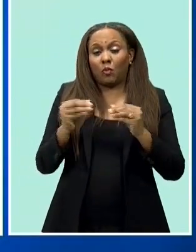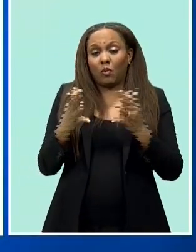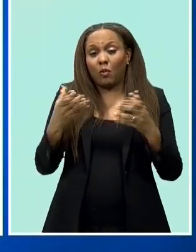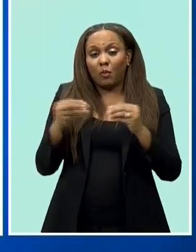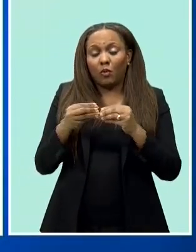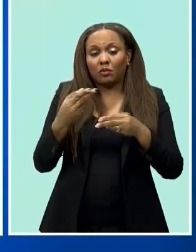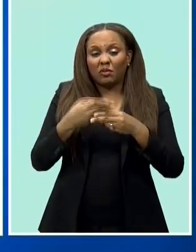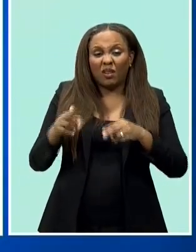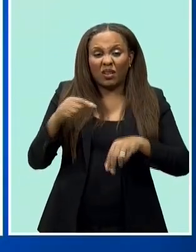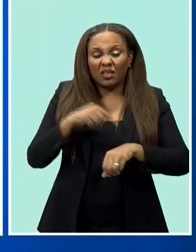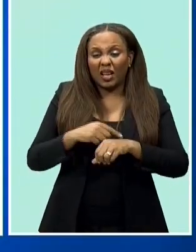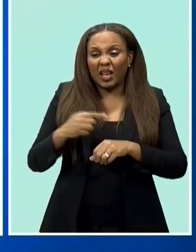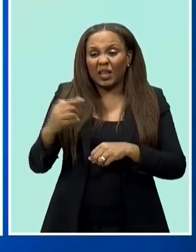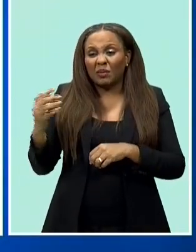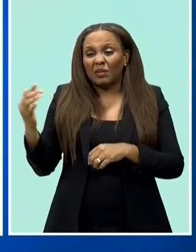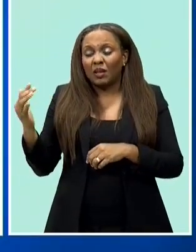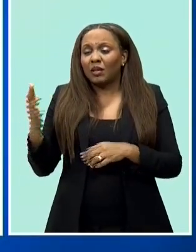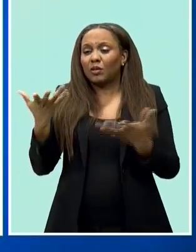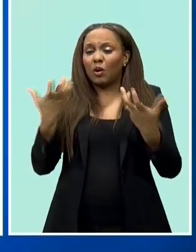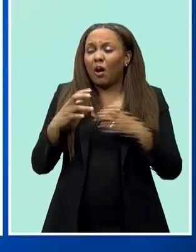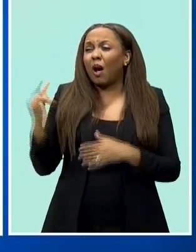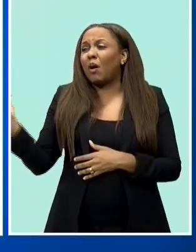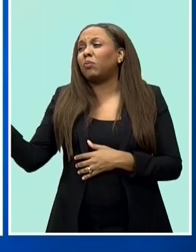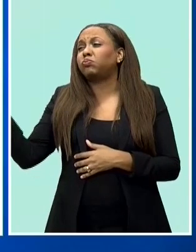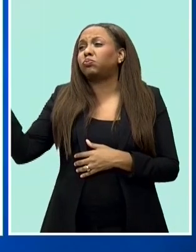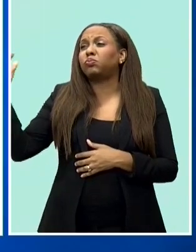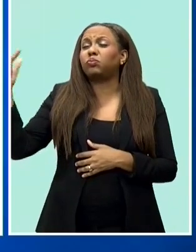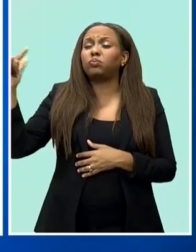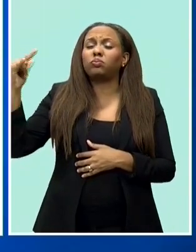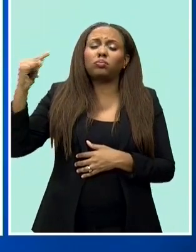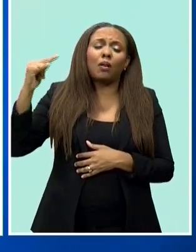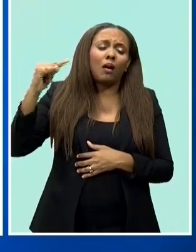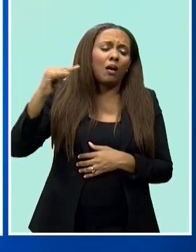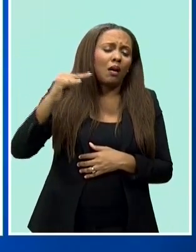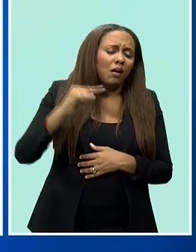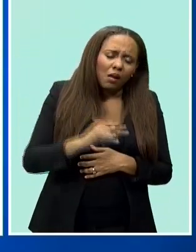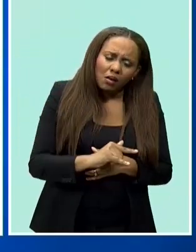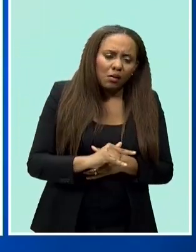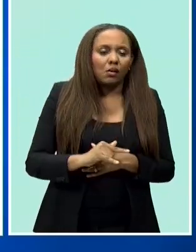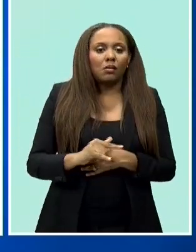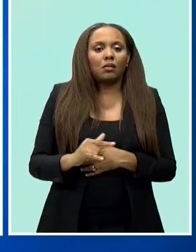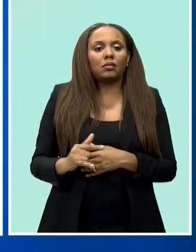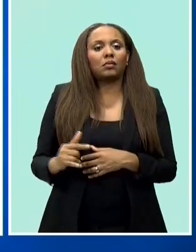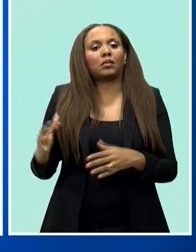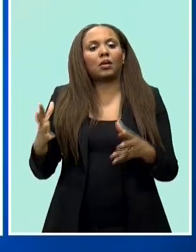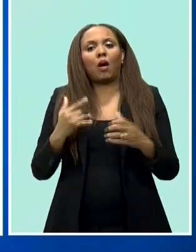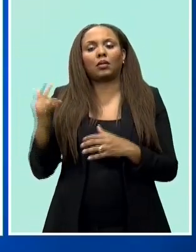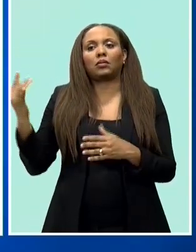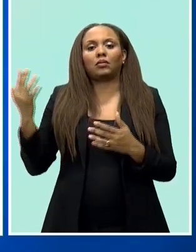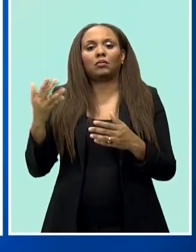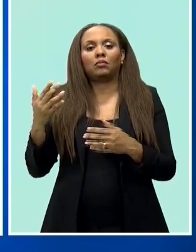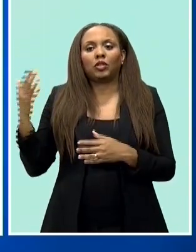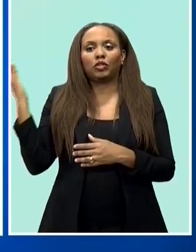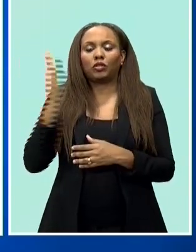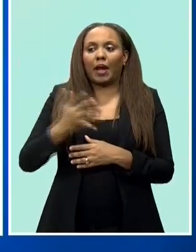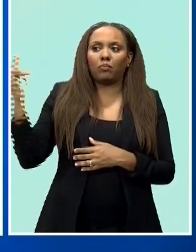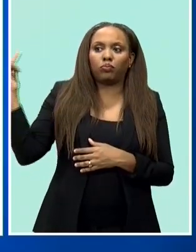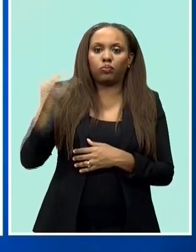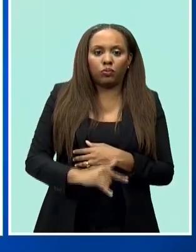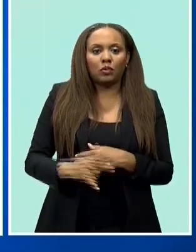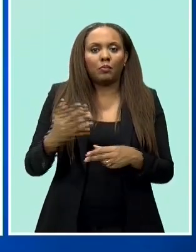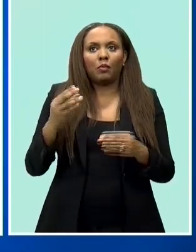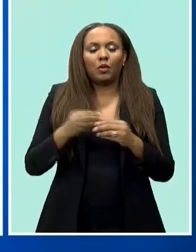territories will soon be a reality as Caribbean Airlines is planning more routes for travelers. The latest